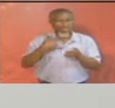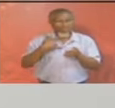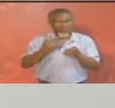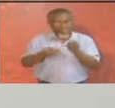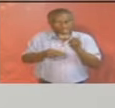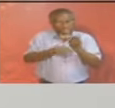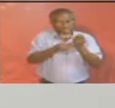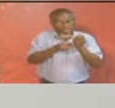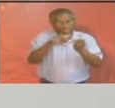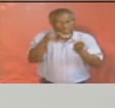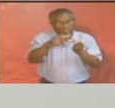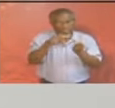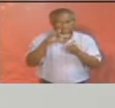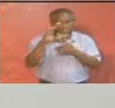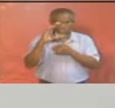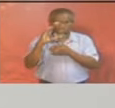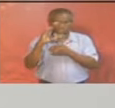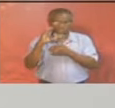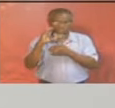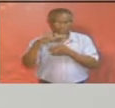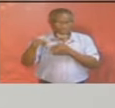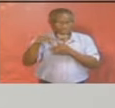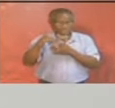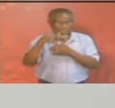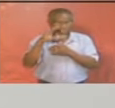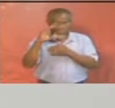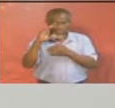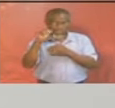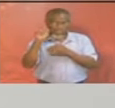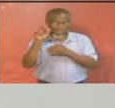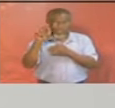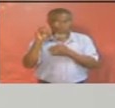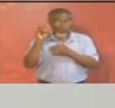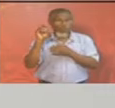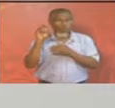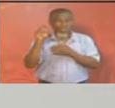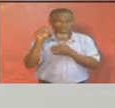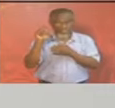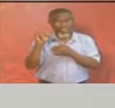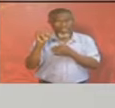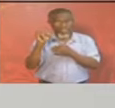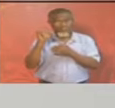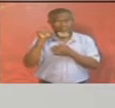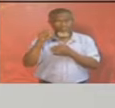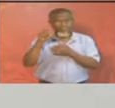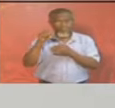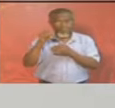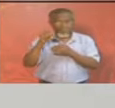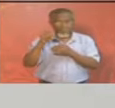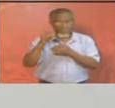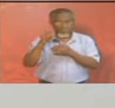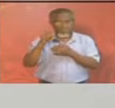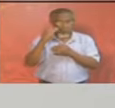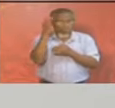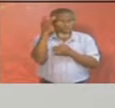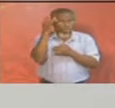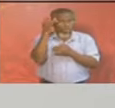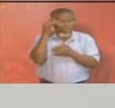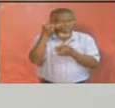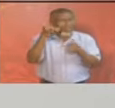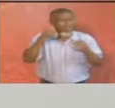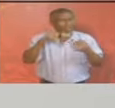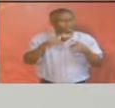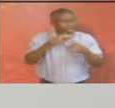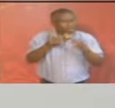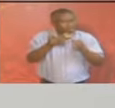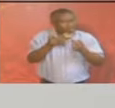Caroni, and it is actually it's part of the health response that the public health system mounts when there's any